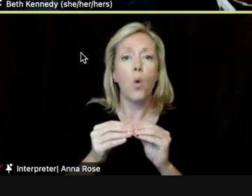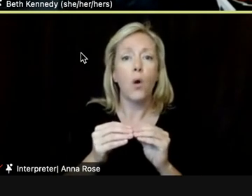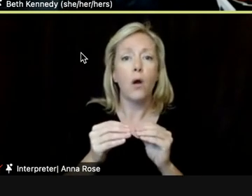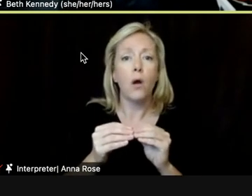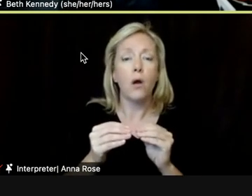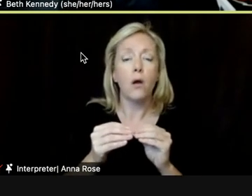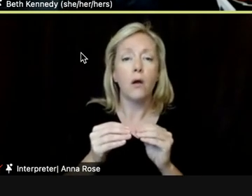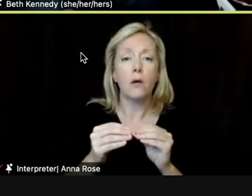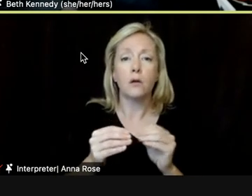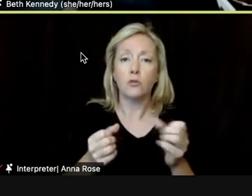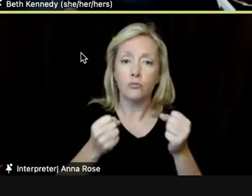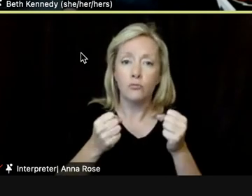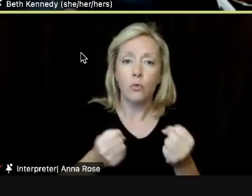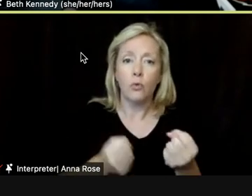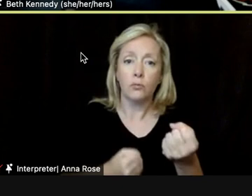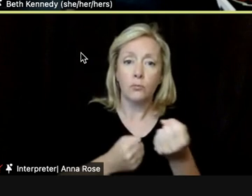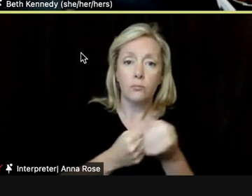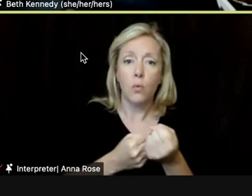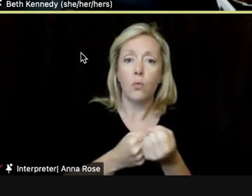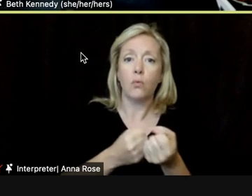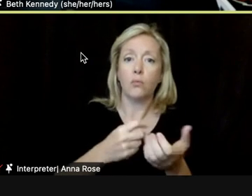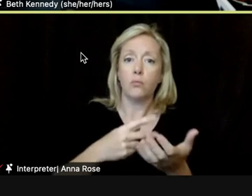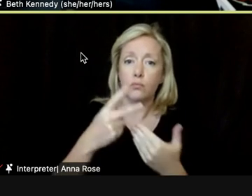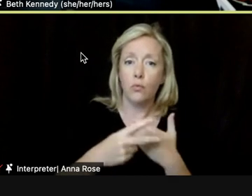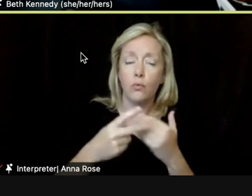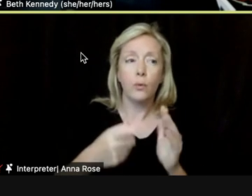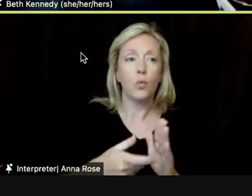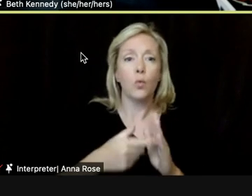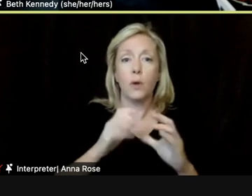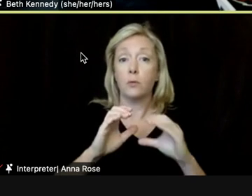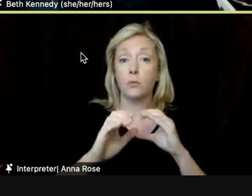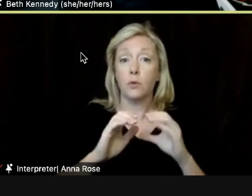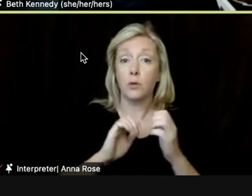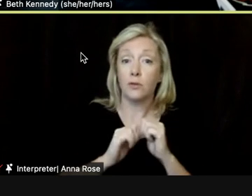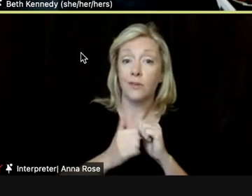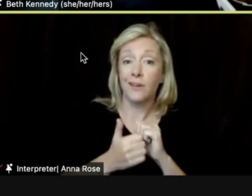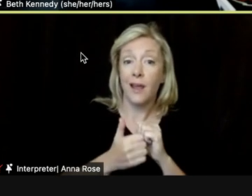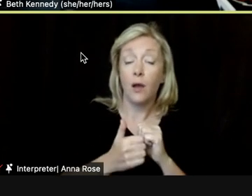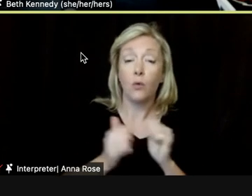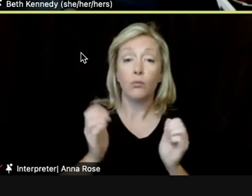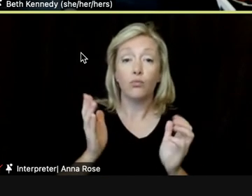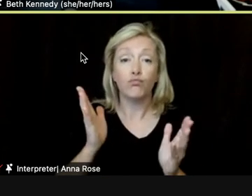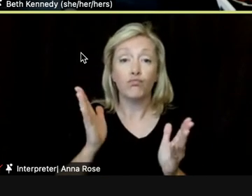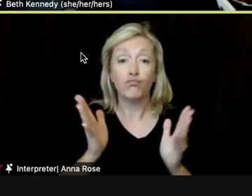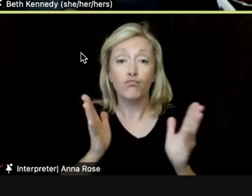heavily supported programs where they're communicating with slight gestures,